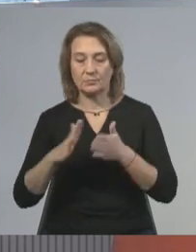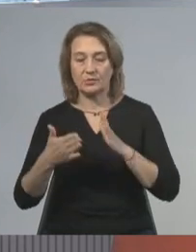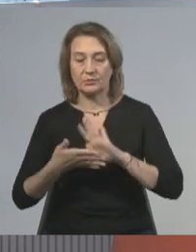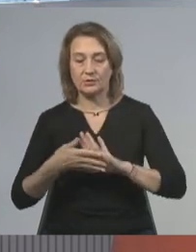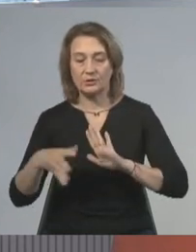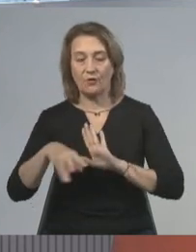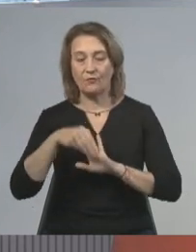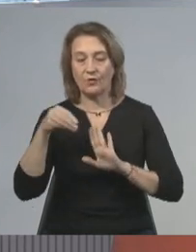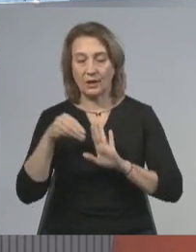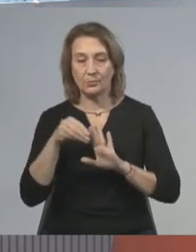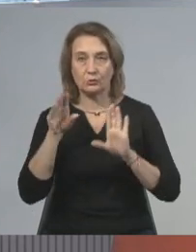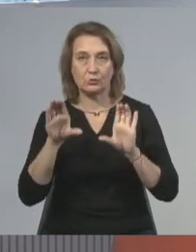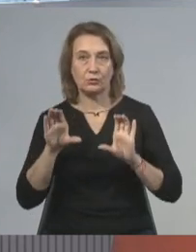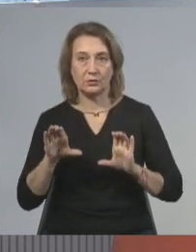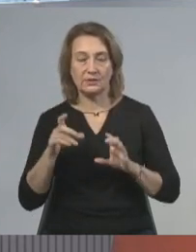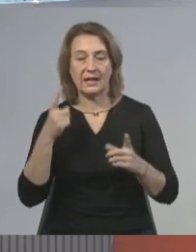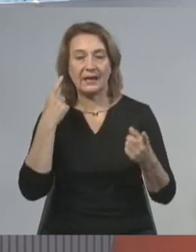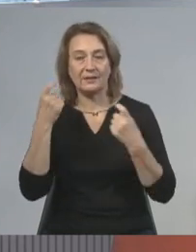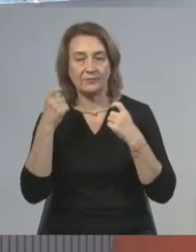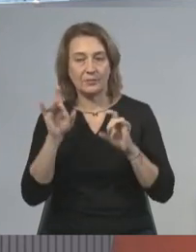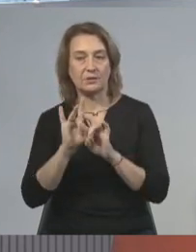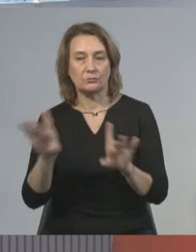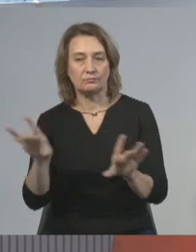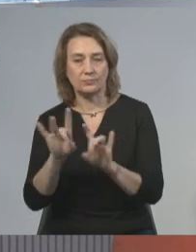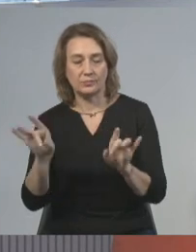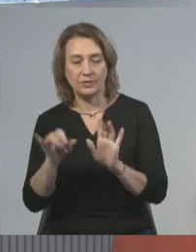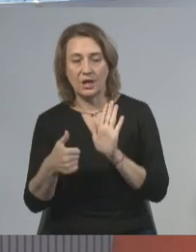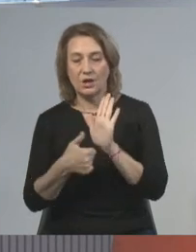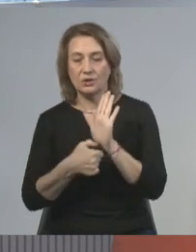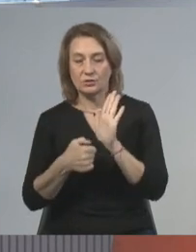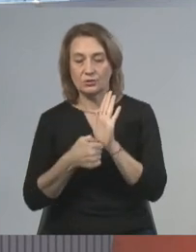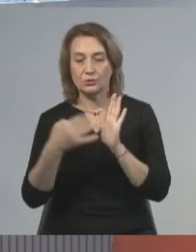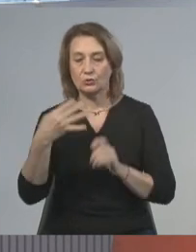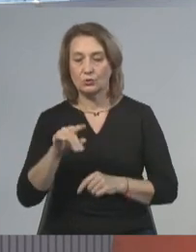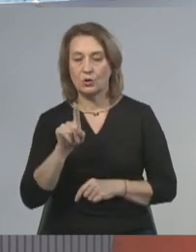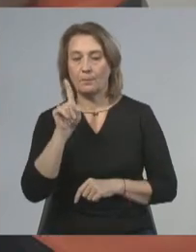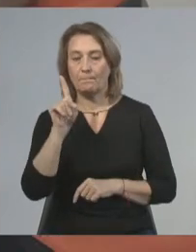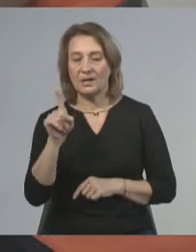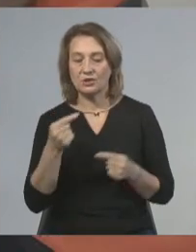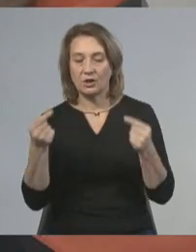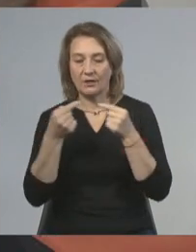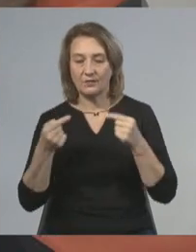between them and there are no it doesn't actually fit